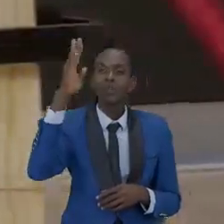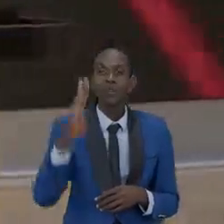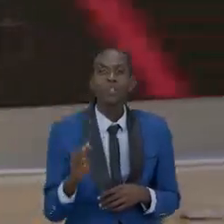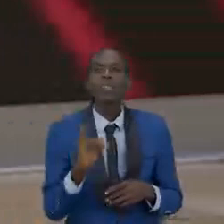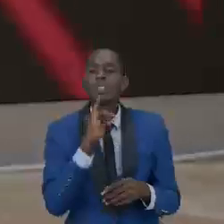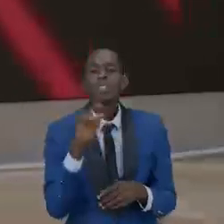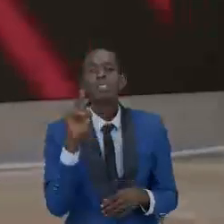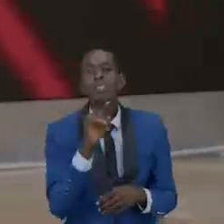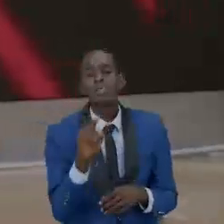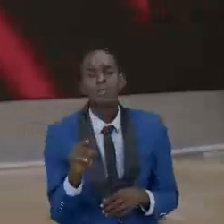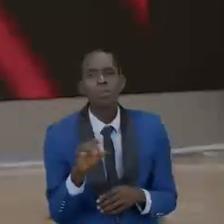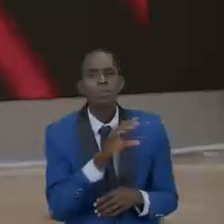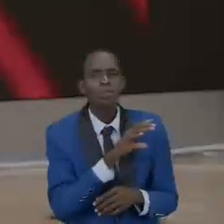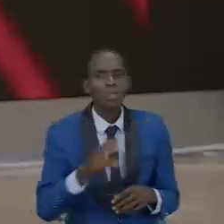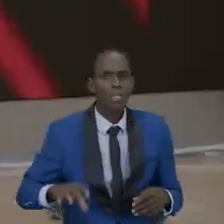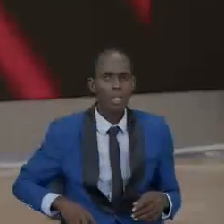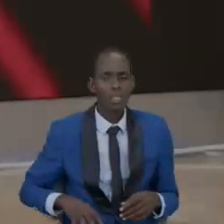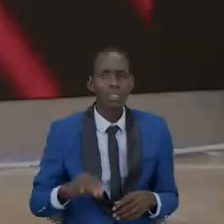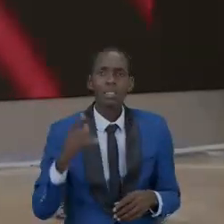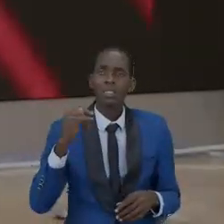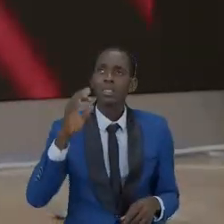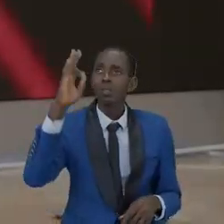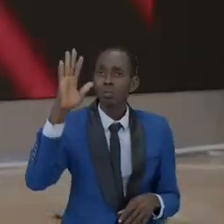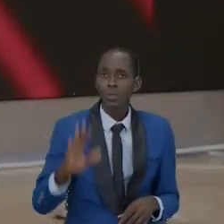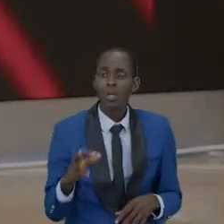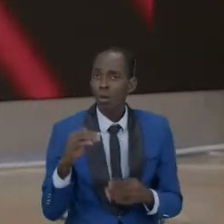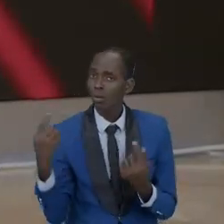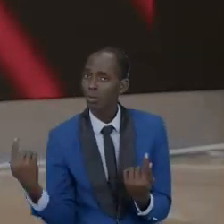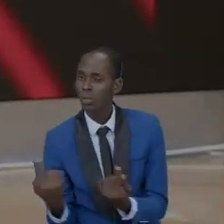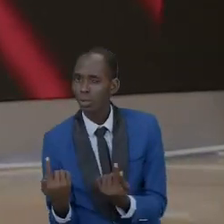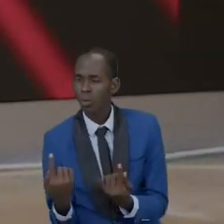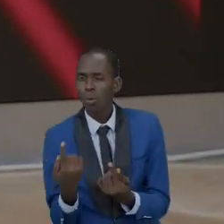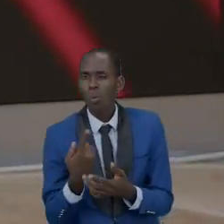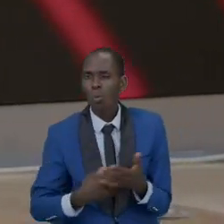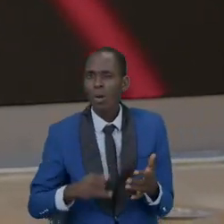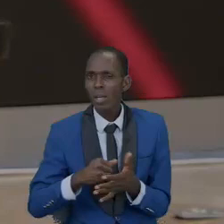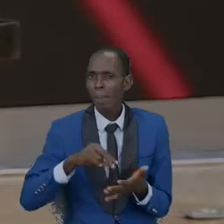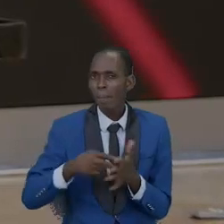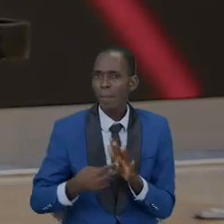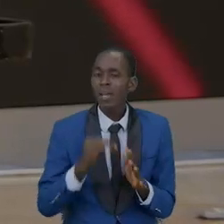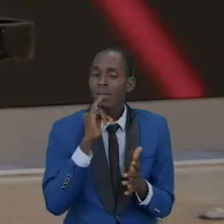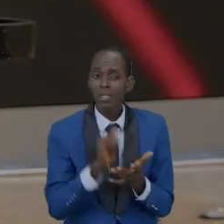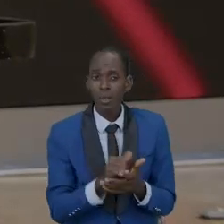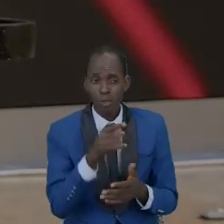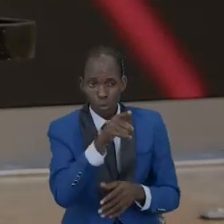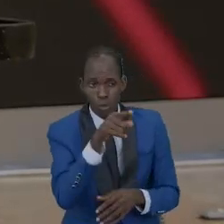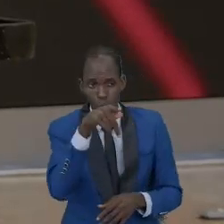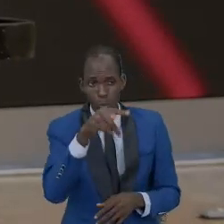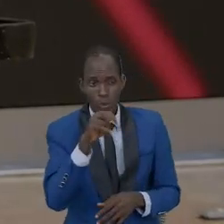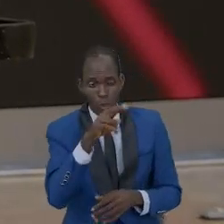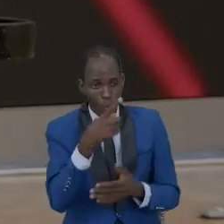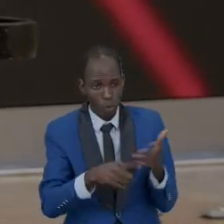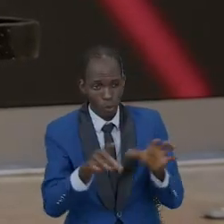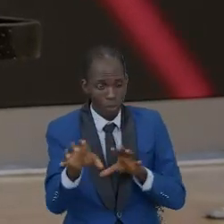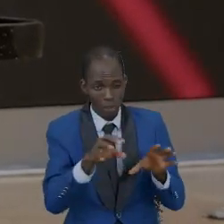therefore Christ, the minister of sin? What was sin is what you have done in